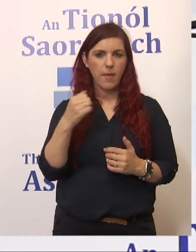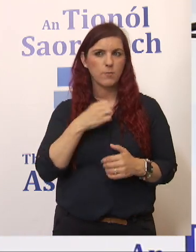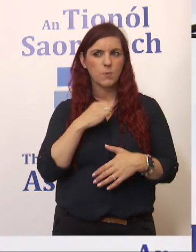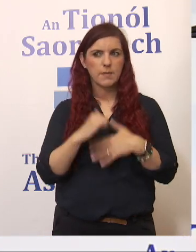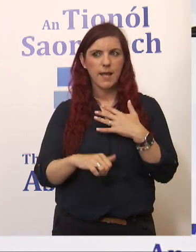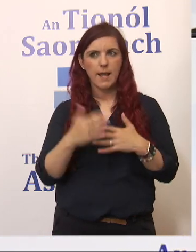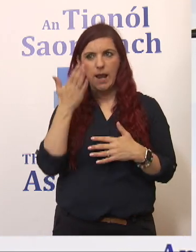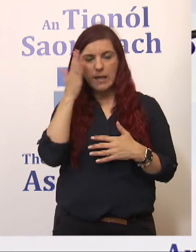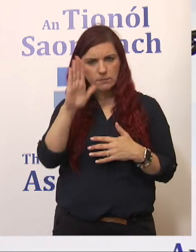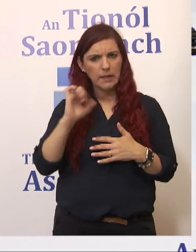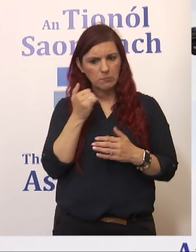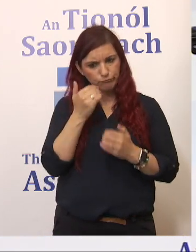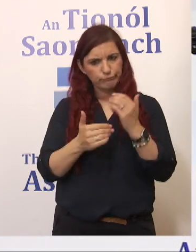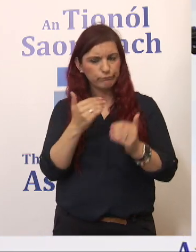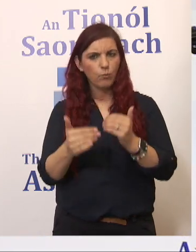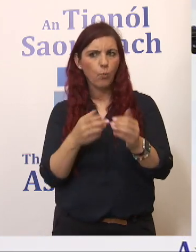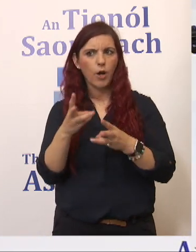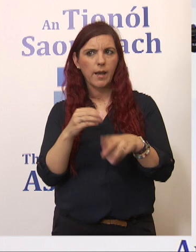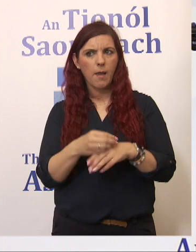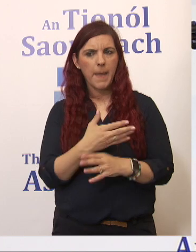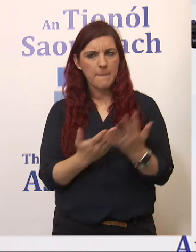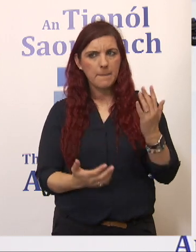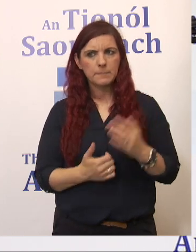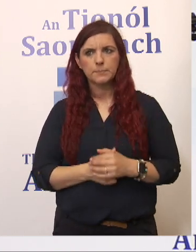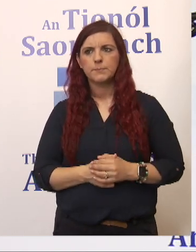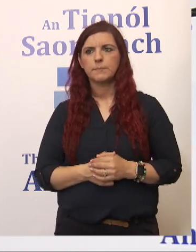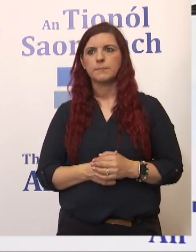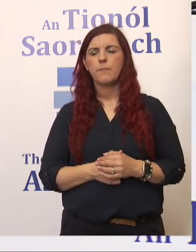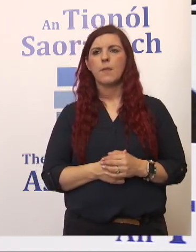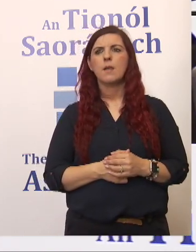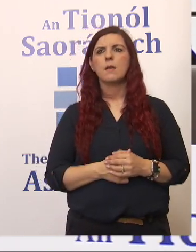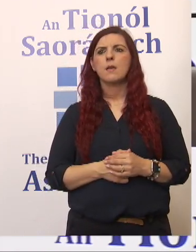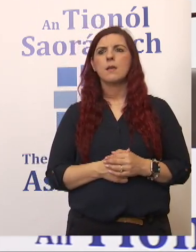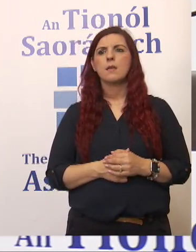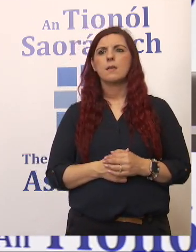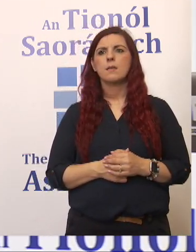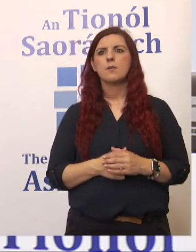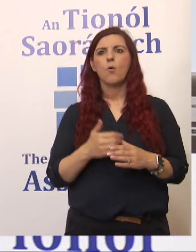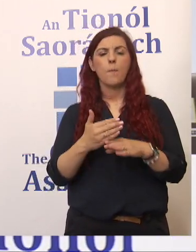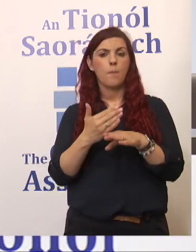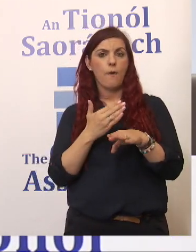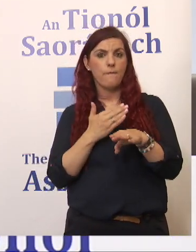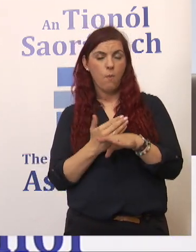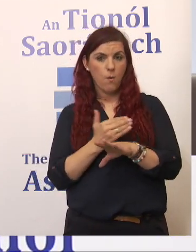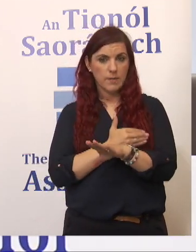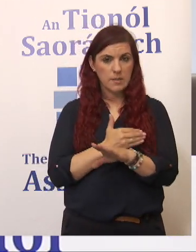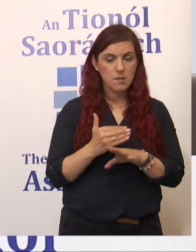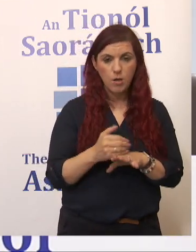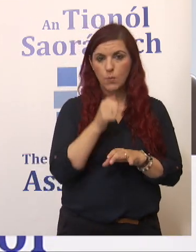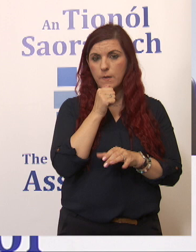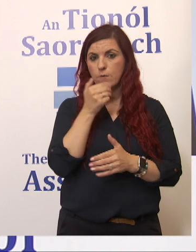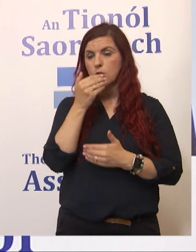keep working on them. So before we move into the session, I would just